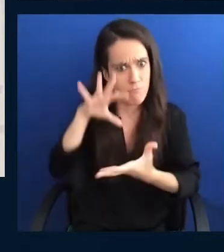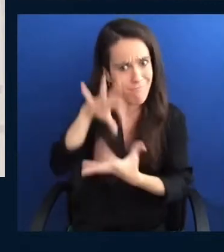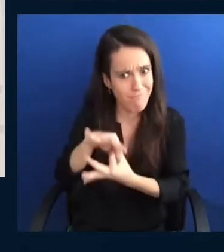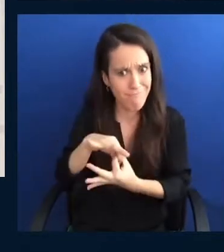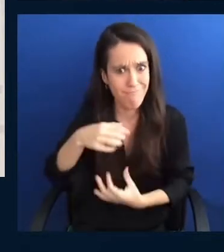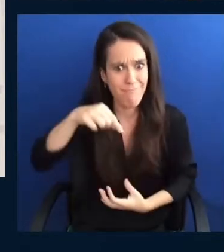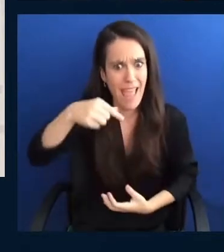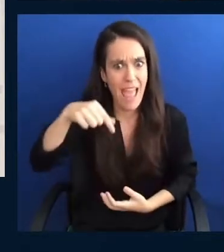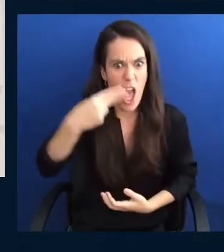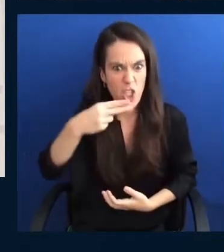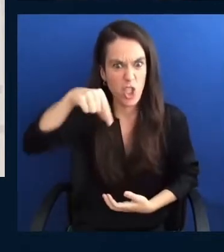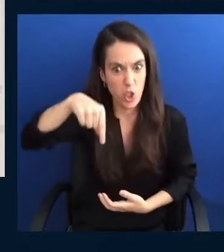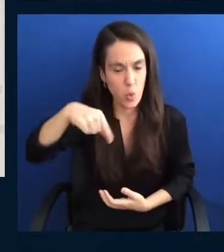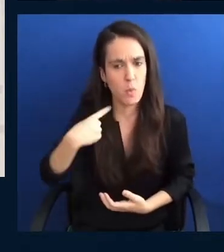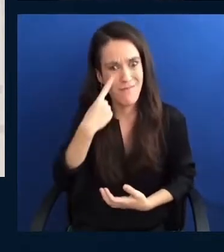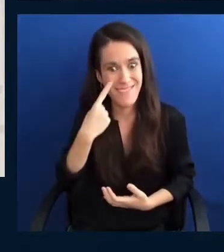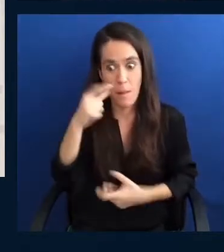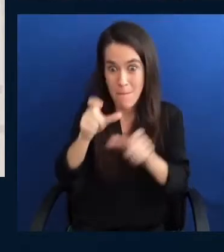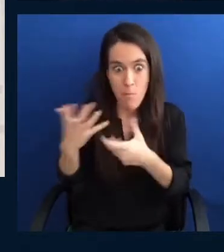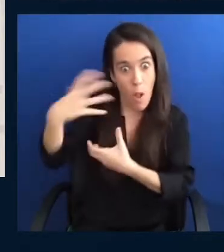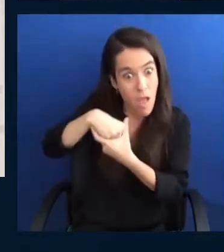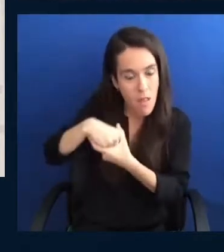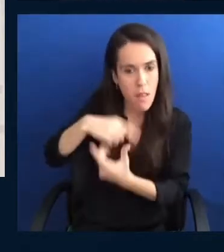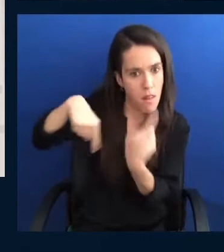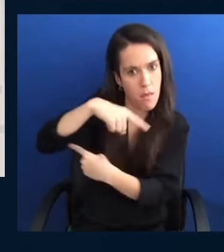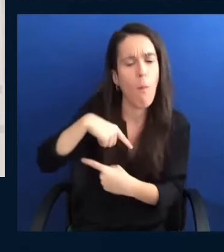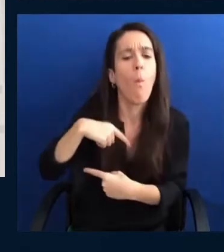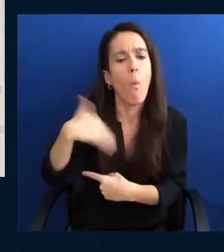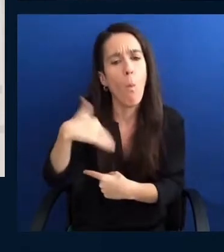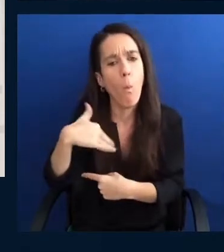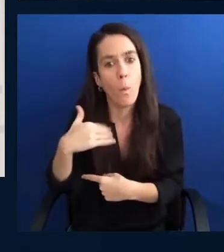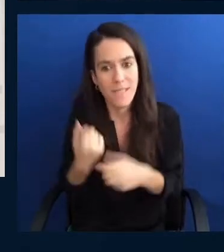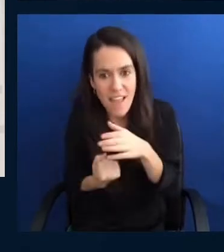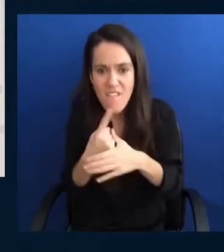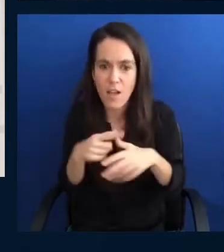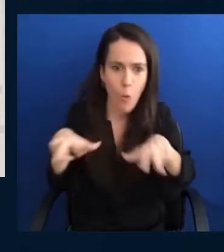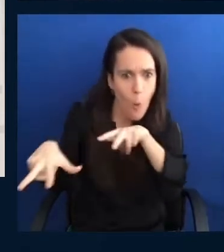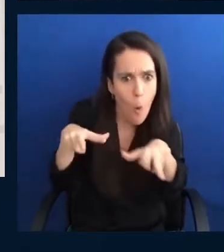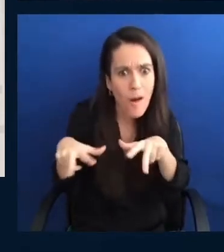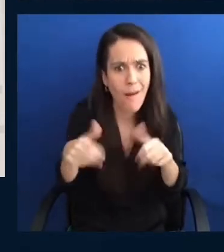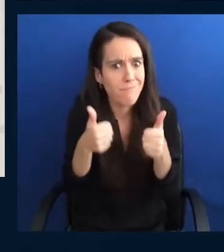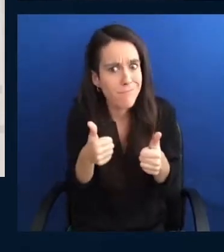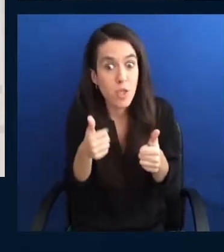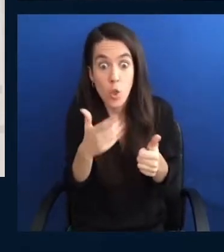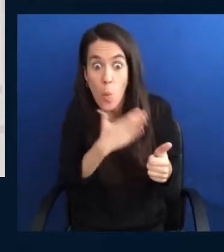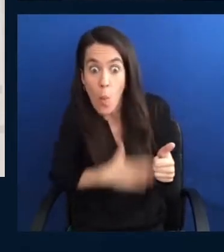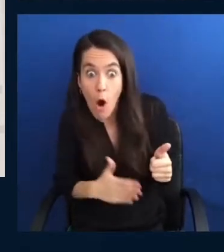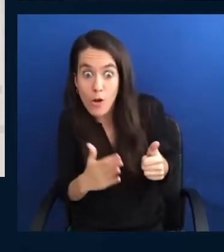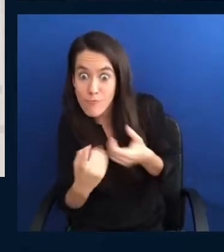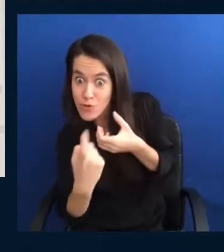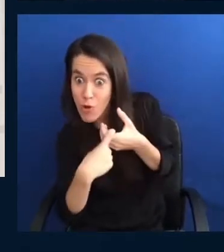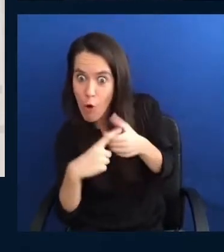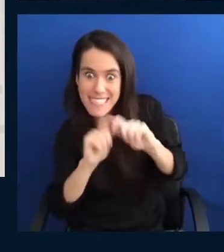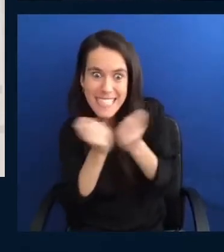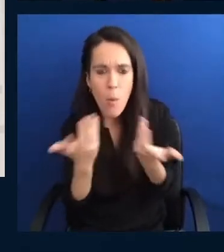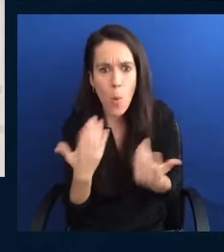people involved directly. And we have plans to add more community teams. And if you want to join a team, or if you have an idea for a